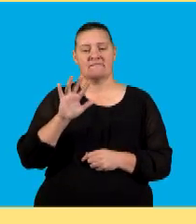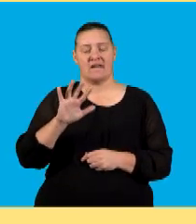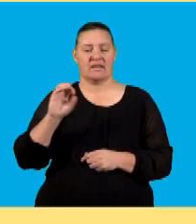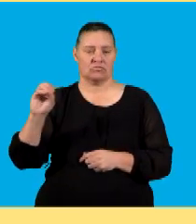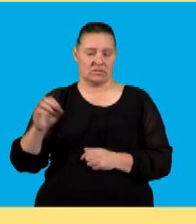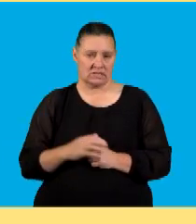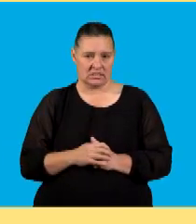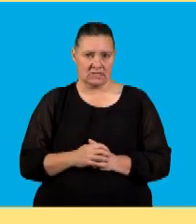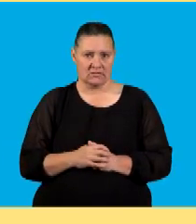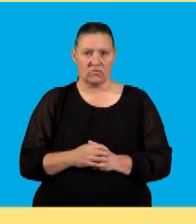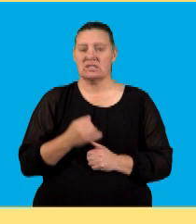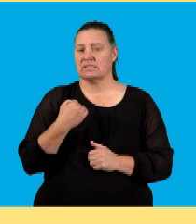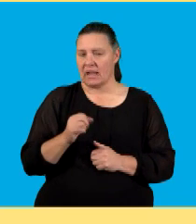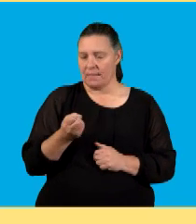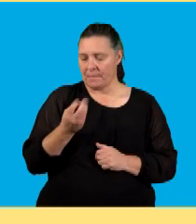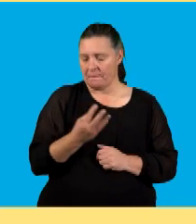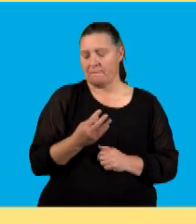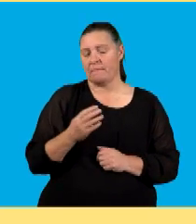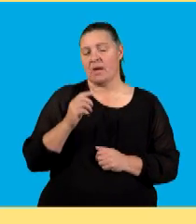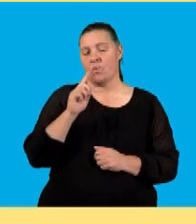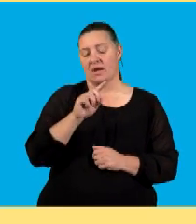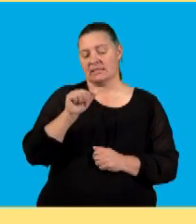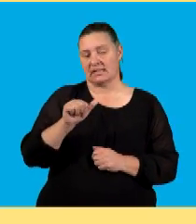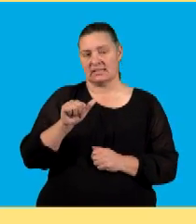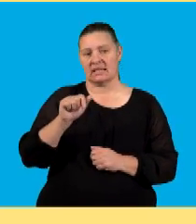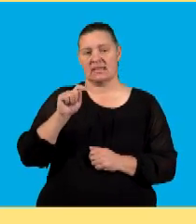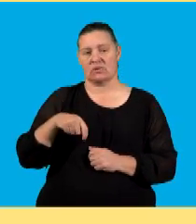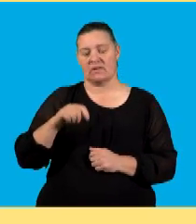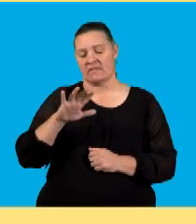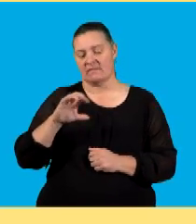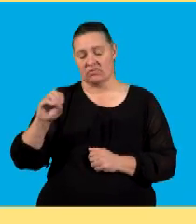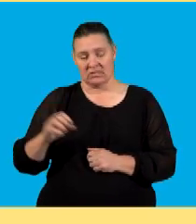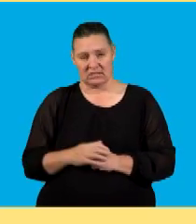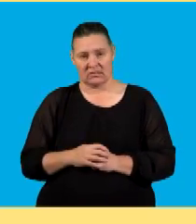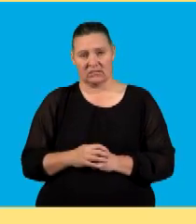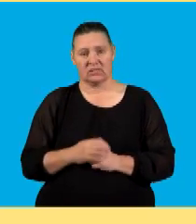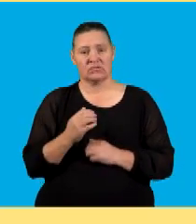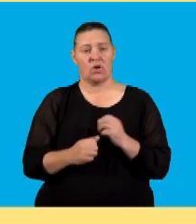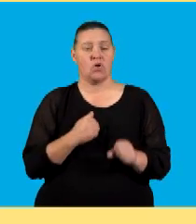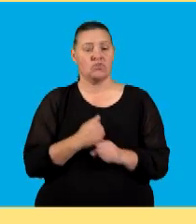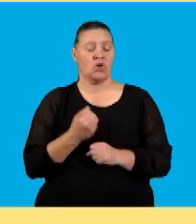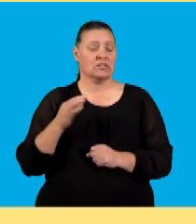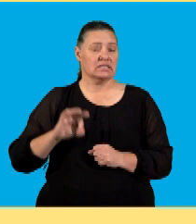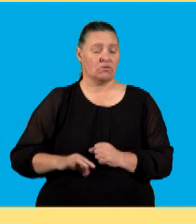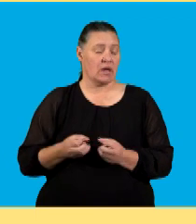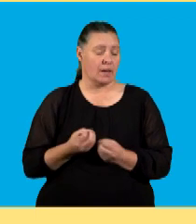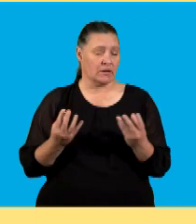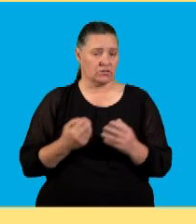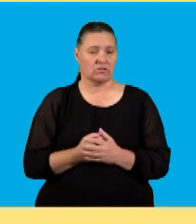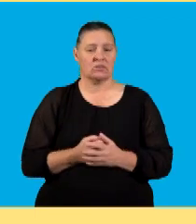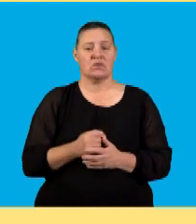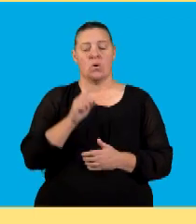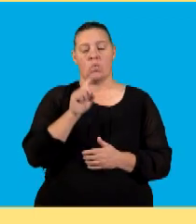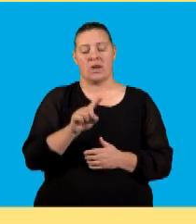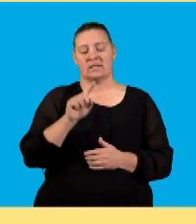205,500. So we still give her 16,500 as an increment. So the annual salary, therefore, will be